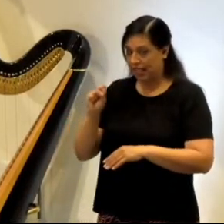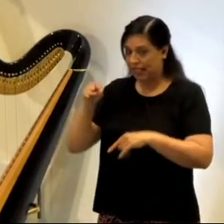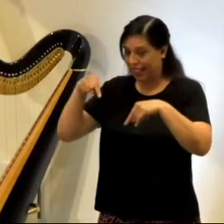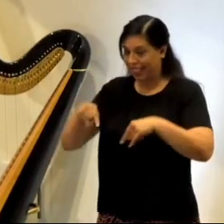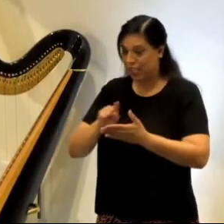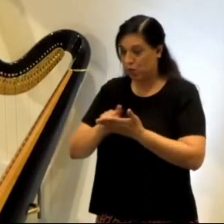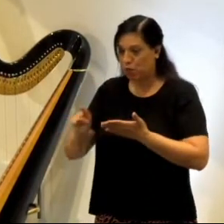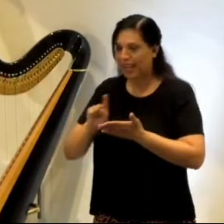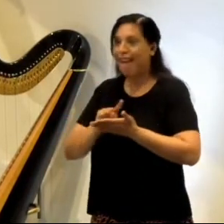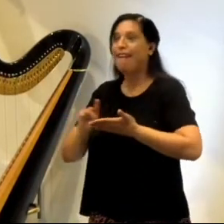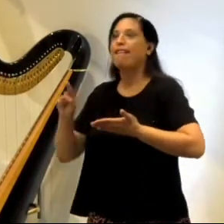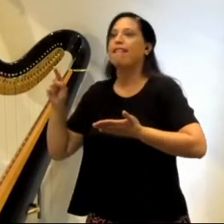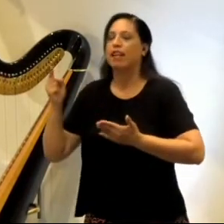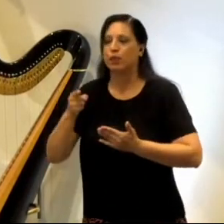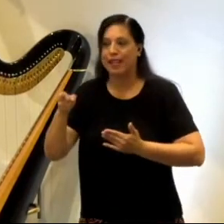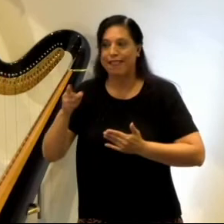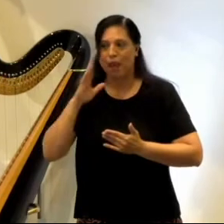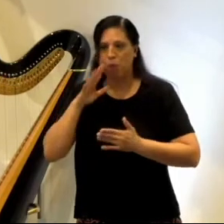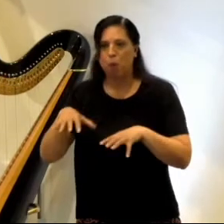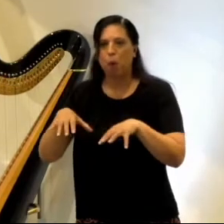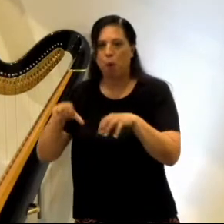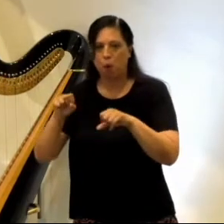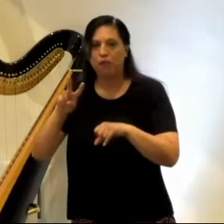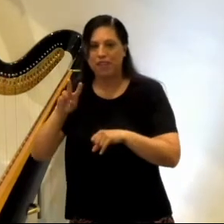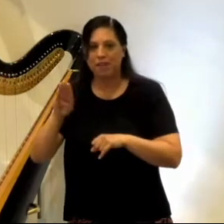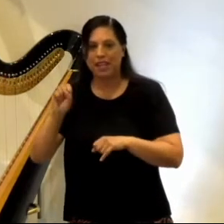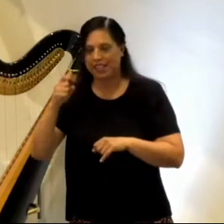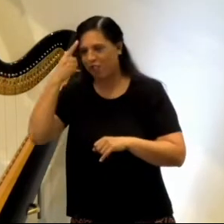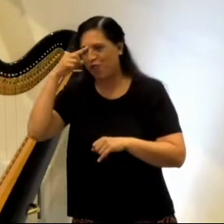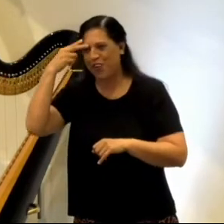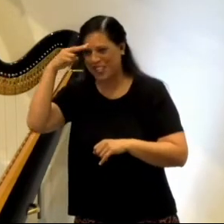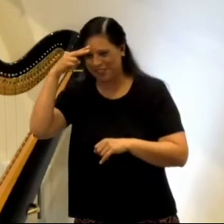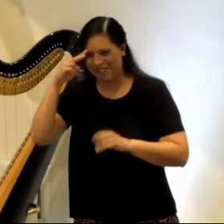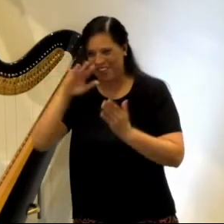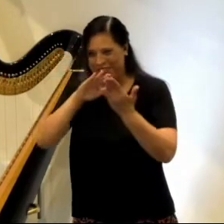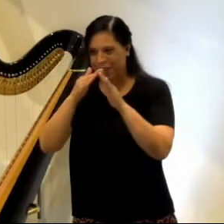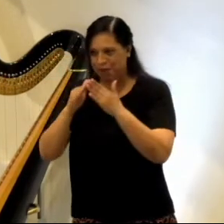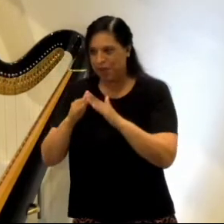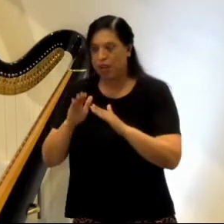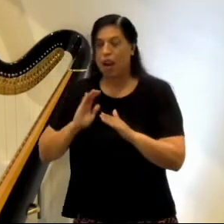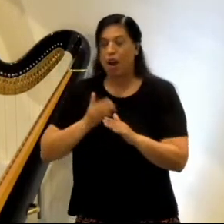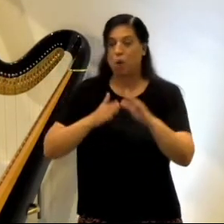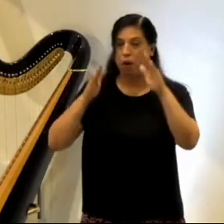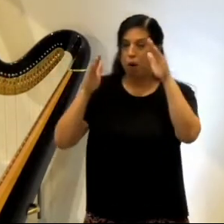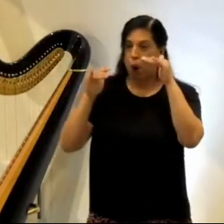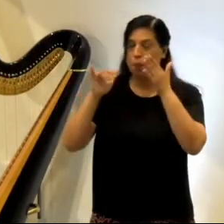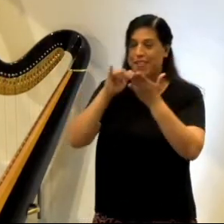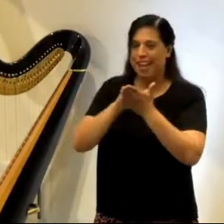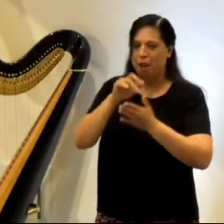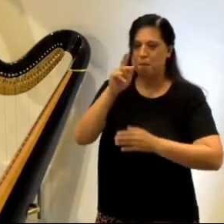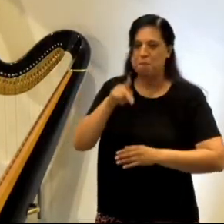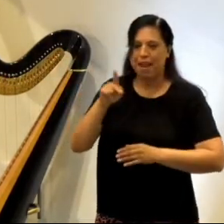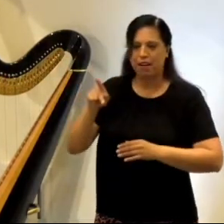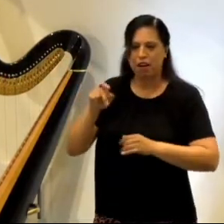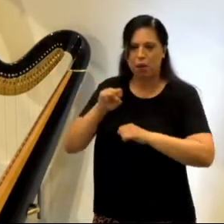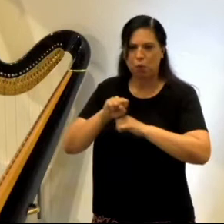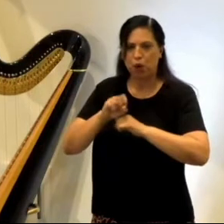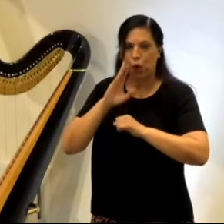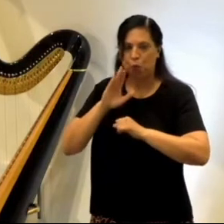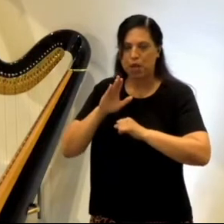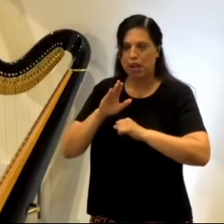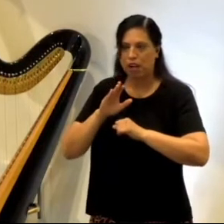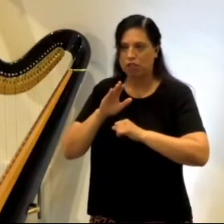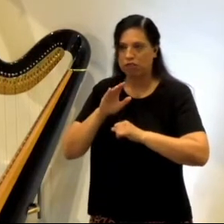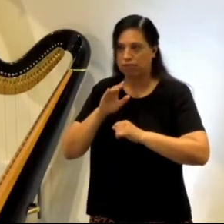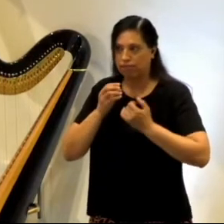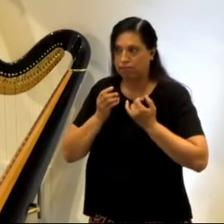we partner with other LCMS churches here in Las Vegas, our hope is that that Pentecost work can really catch fire and